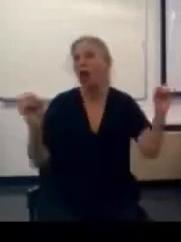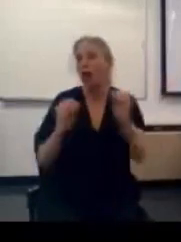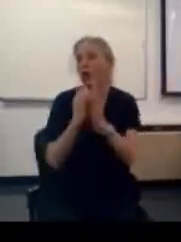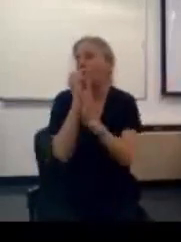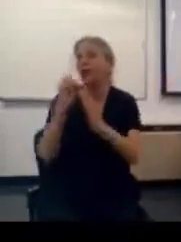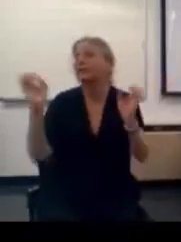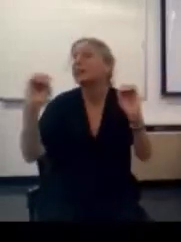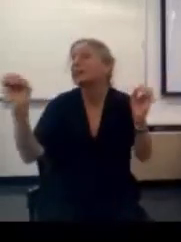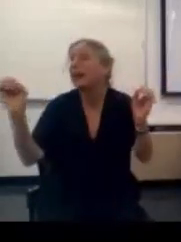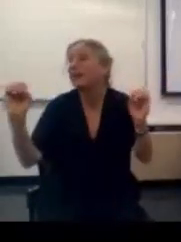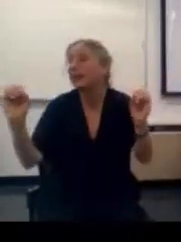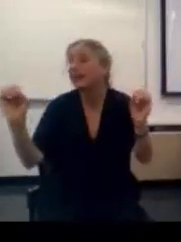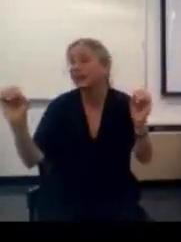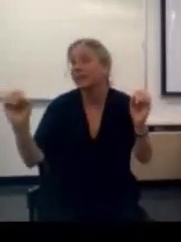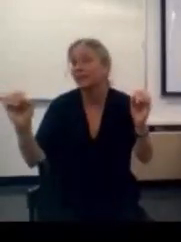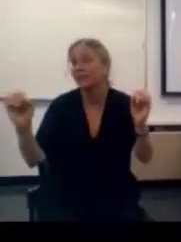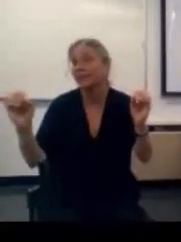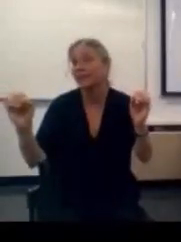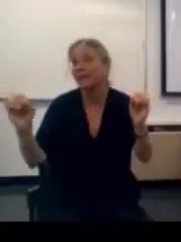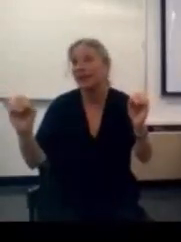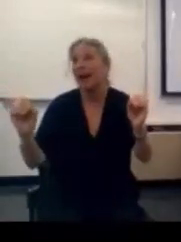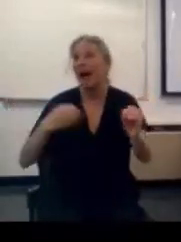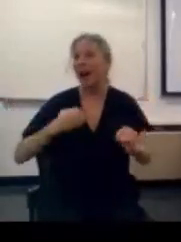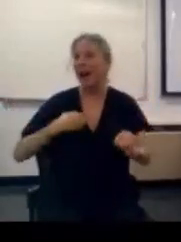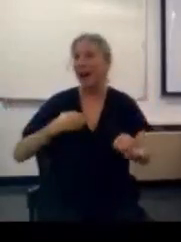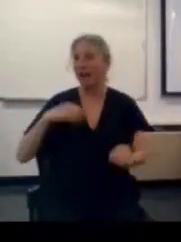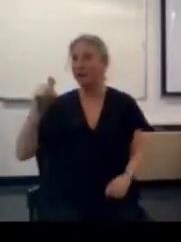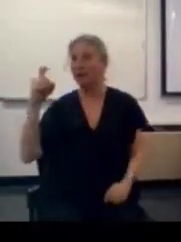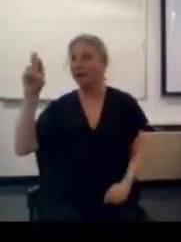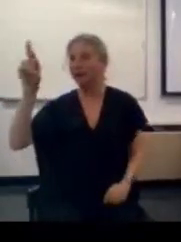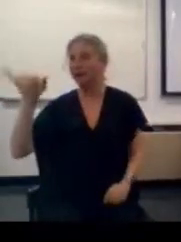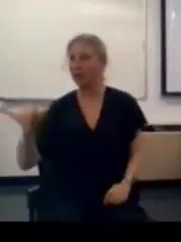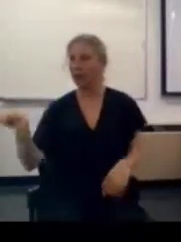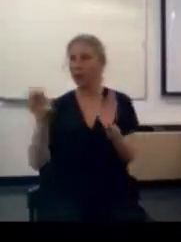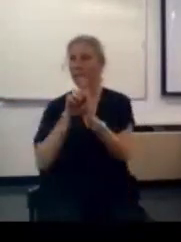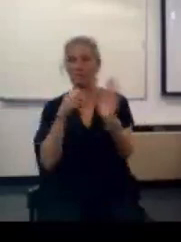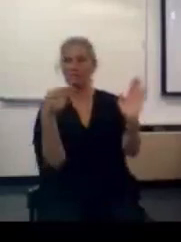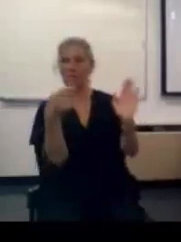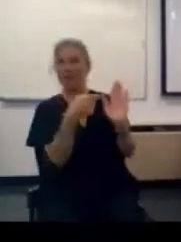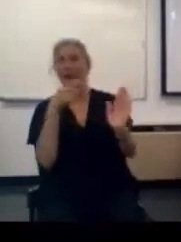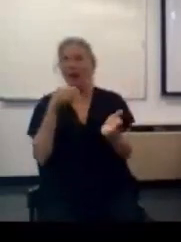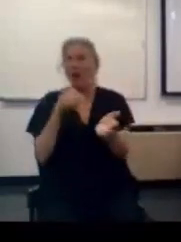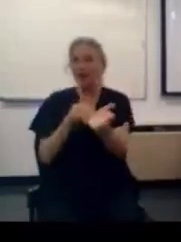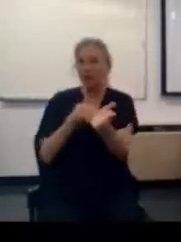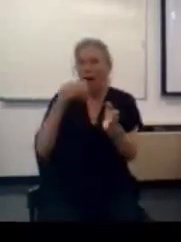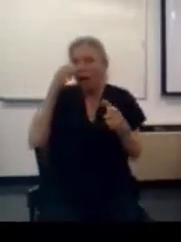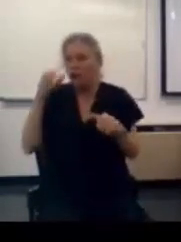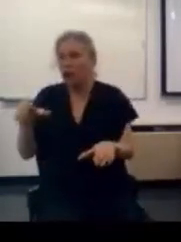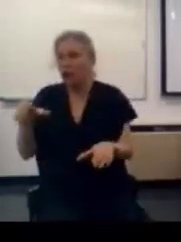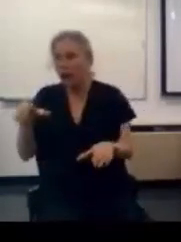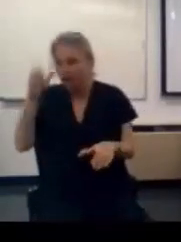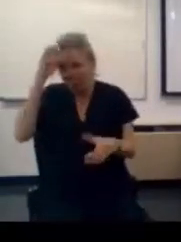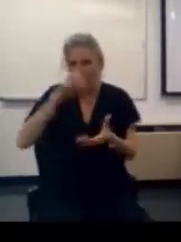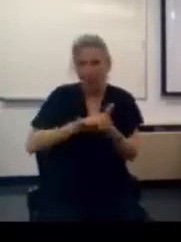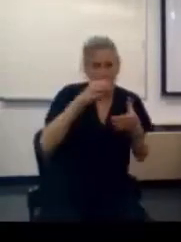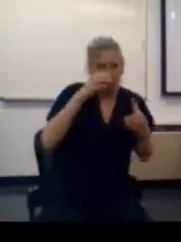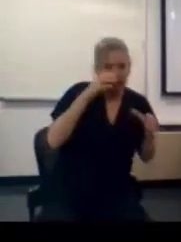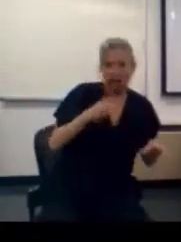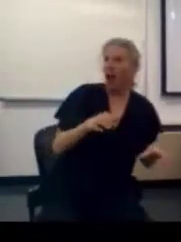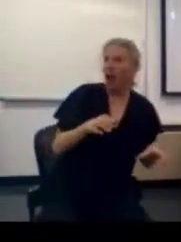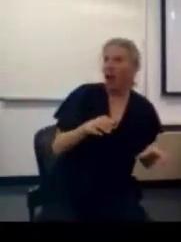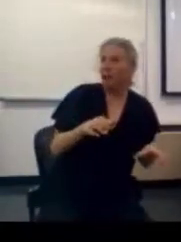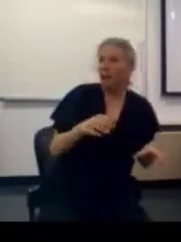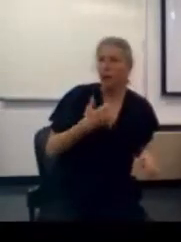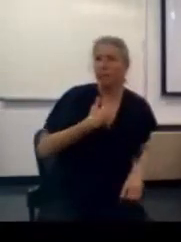That's of last week. I got my scan results. I said, well, I'm going to save this for my presentation. The doctors looked more shocked than my